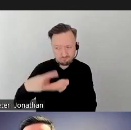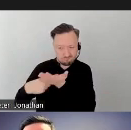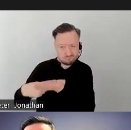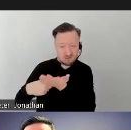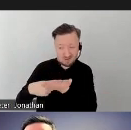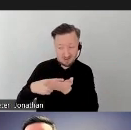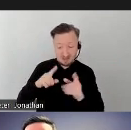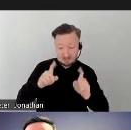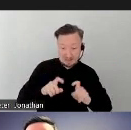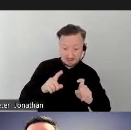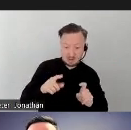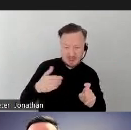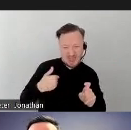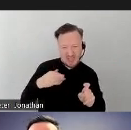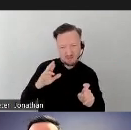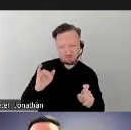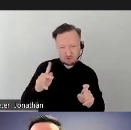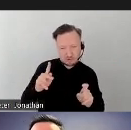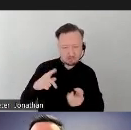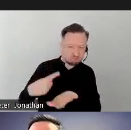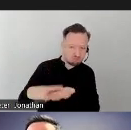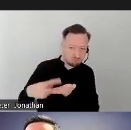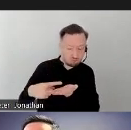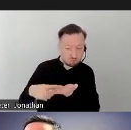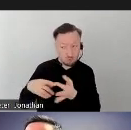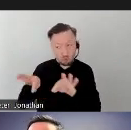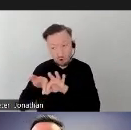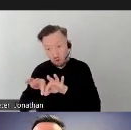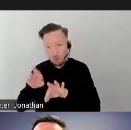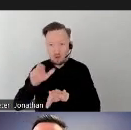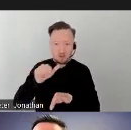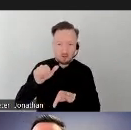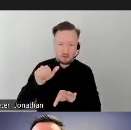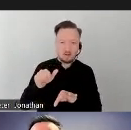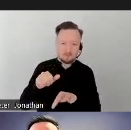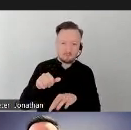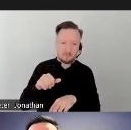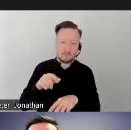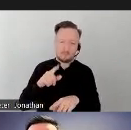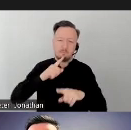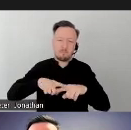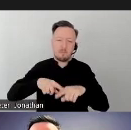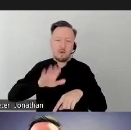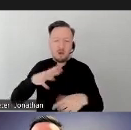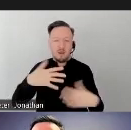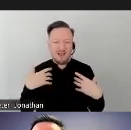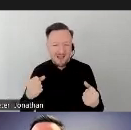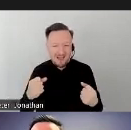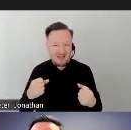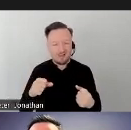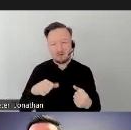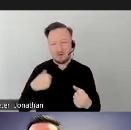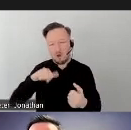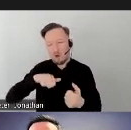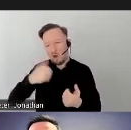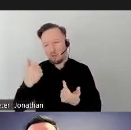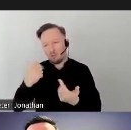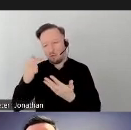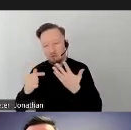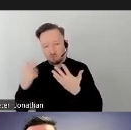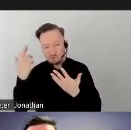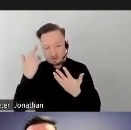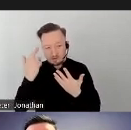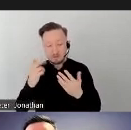of screening. There's varying based on your health and other factors, you may have a benefit